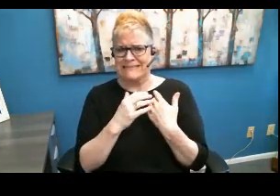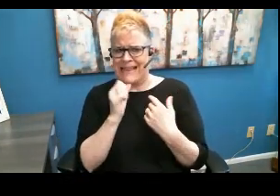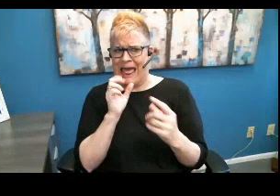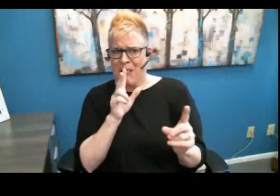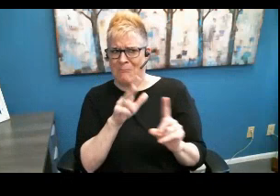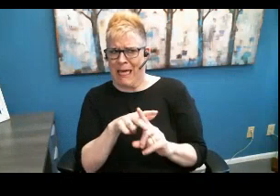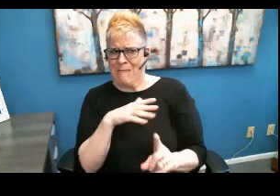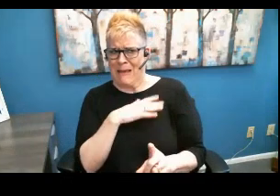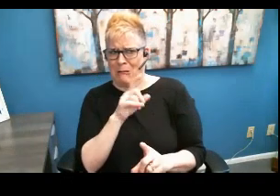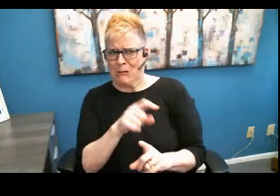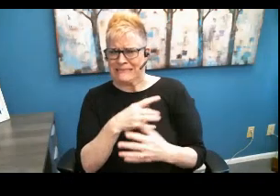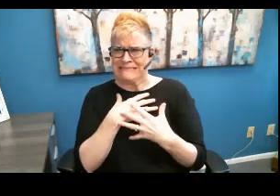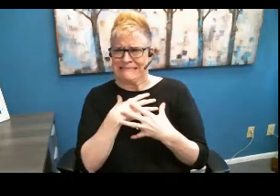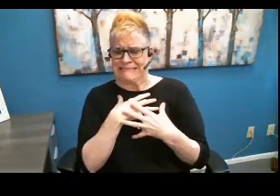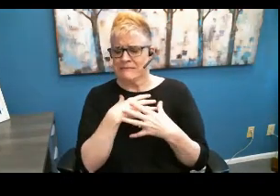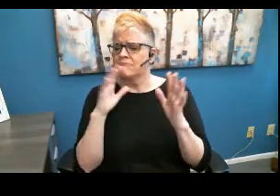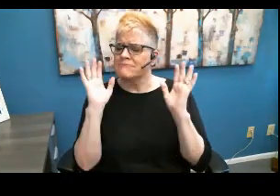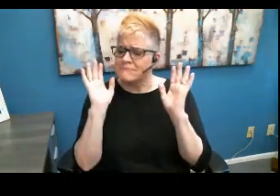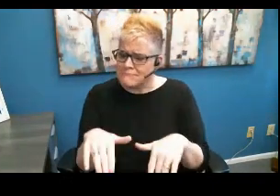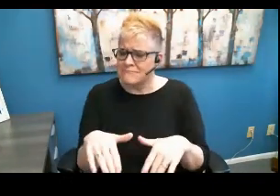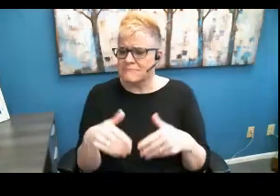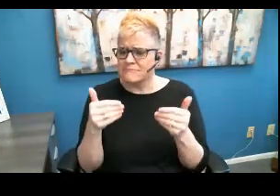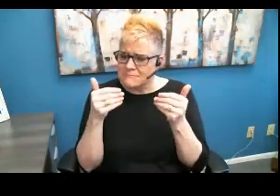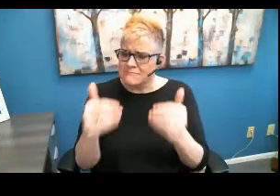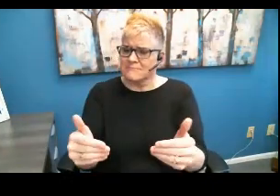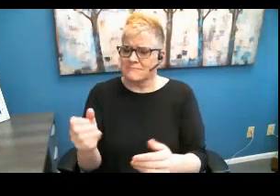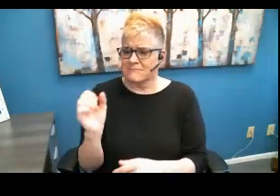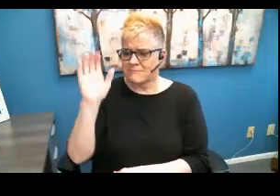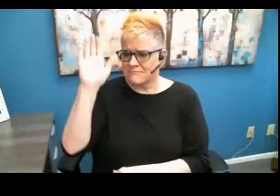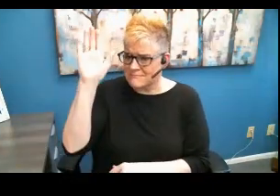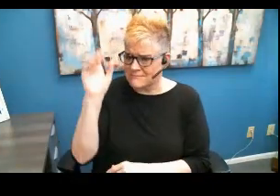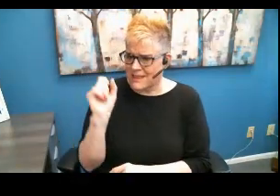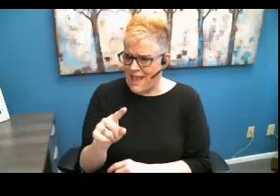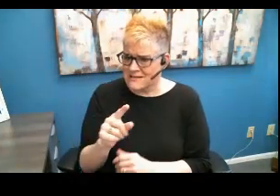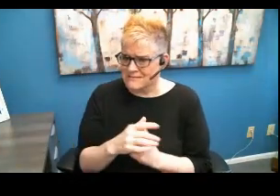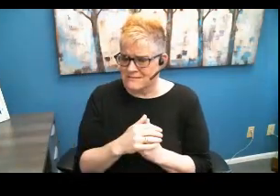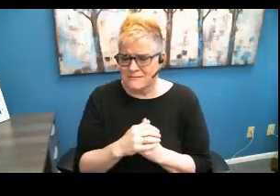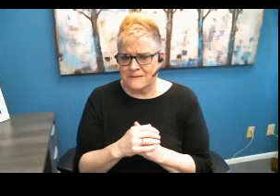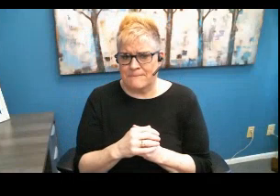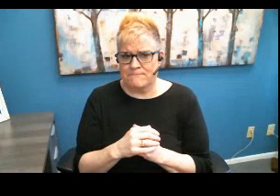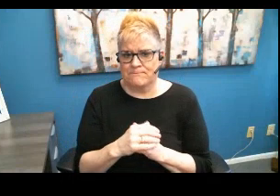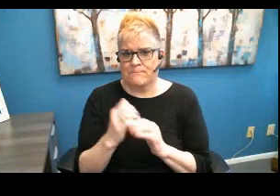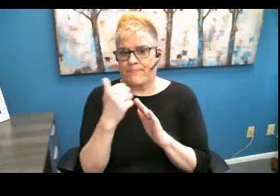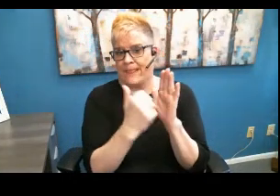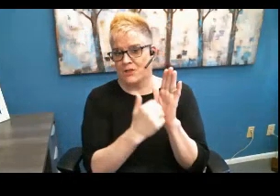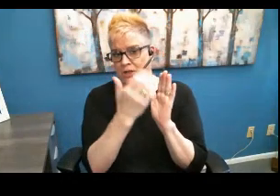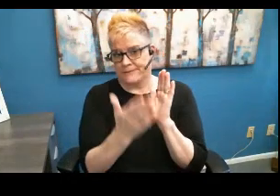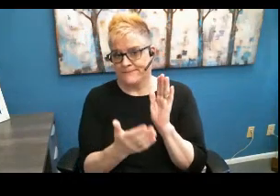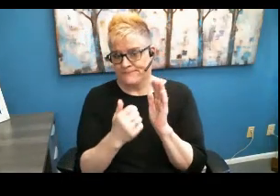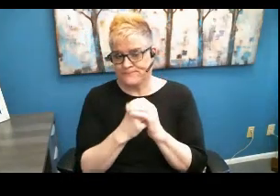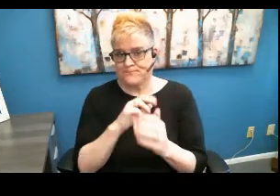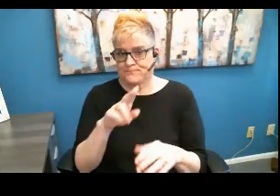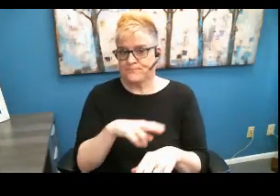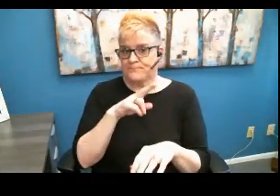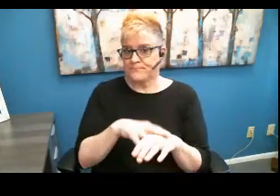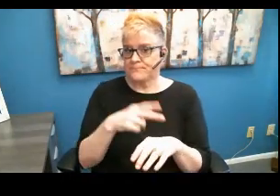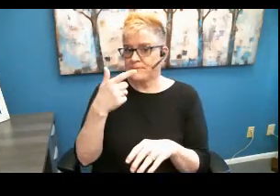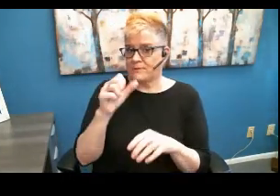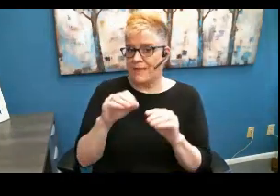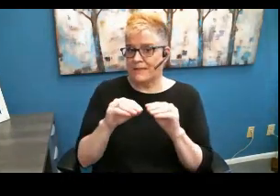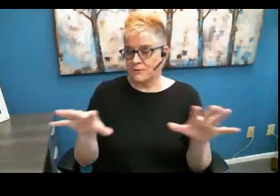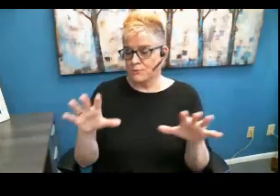apply, don't feel afraid to ask. Okay, so the agenda for today. Natural gas